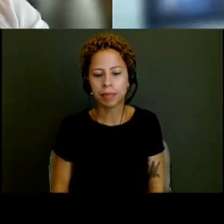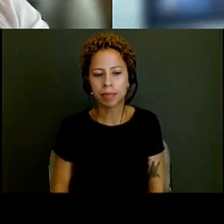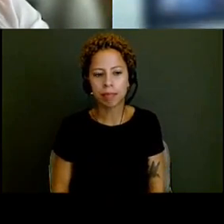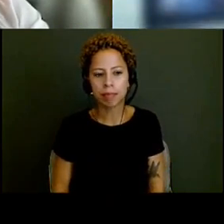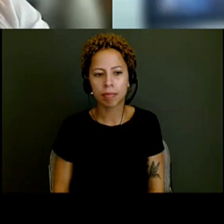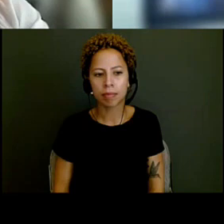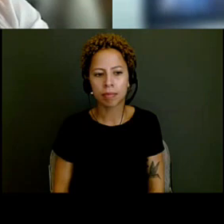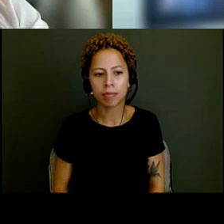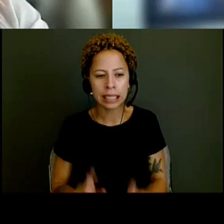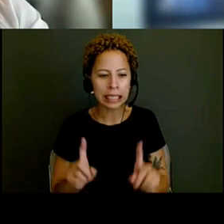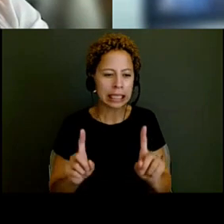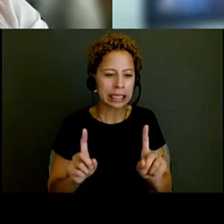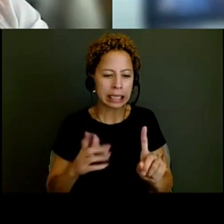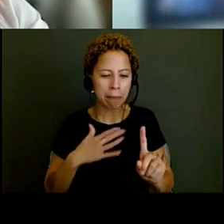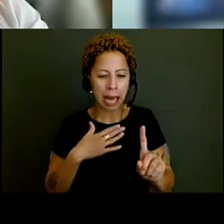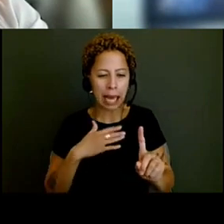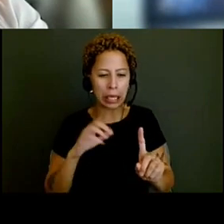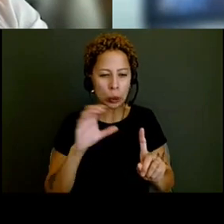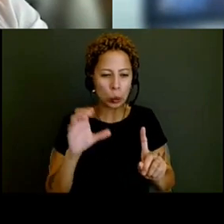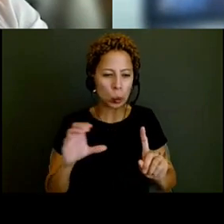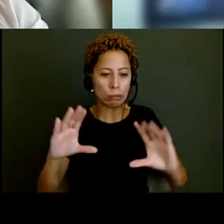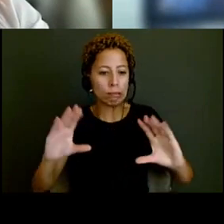Where did my Zoom go?